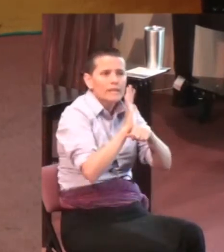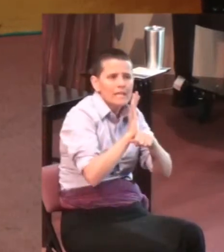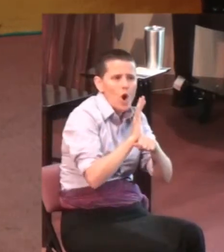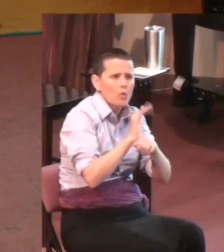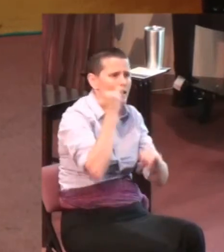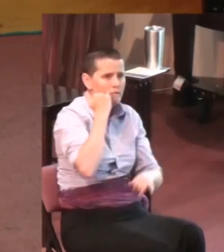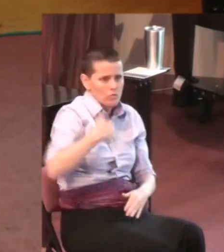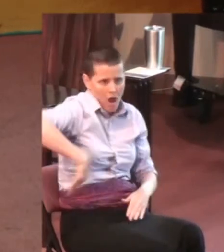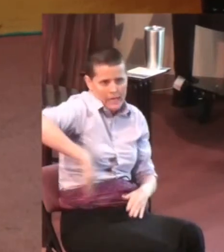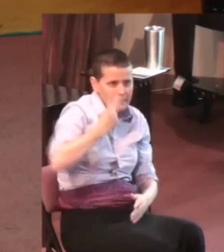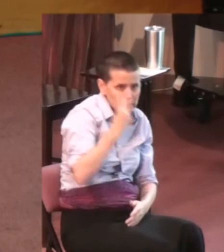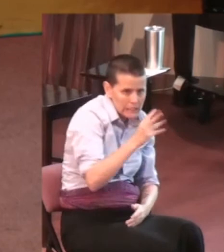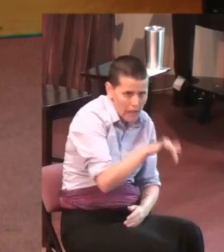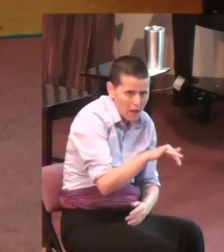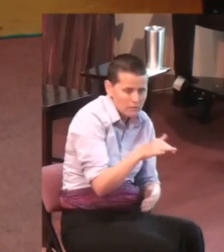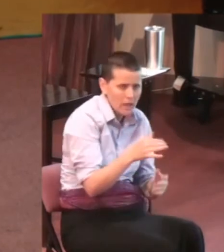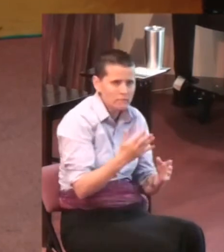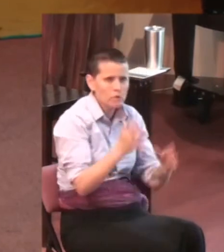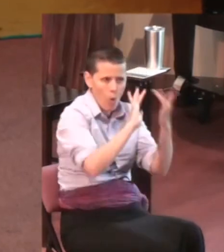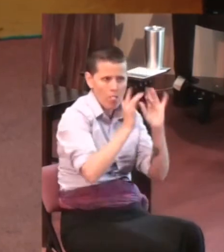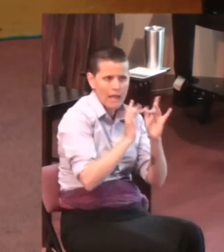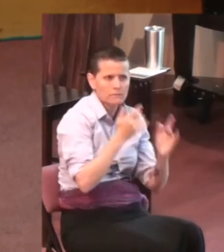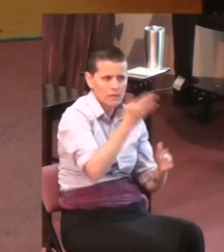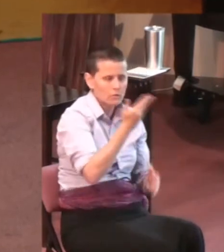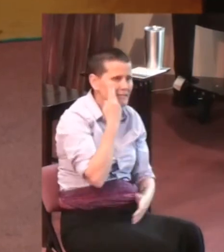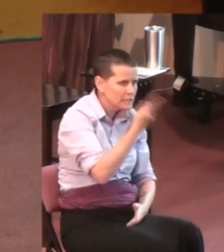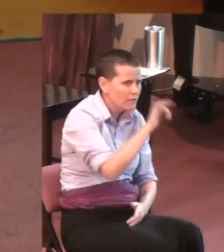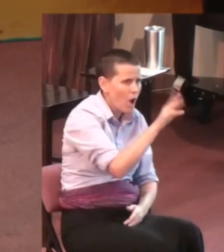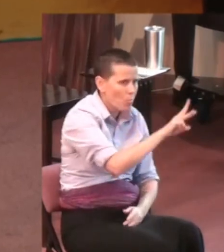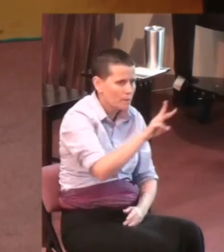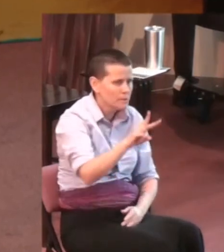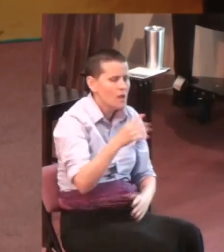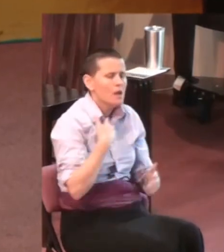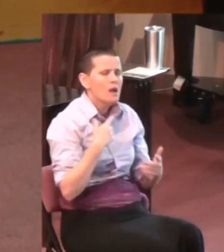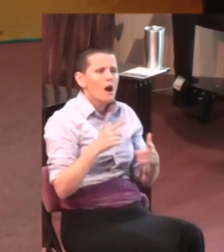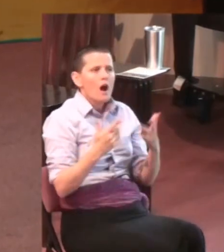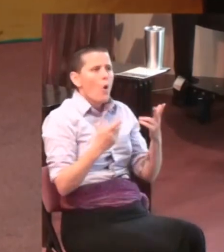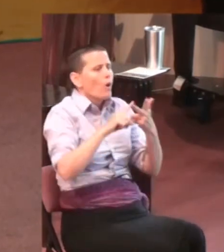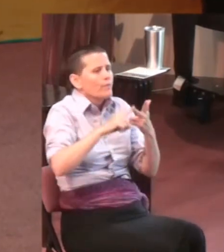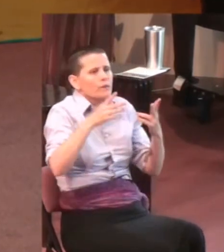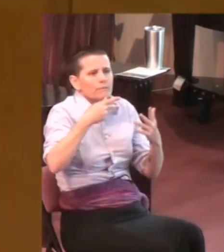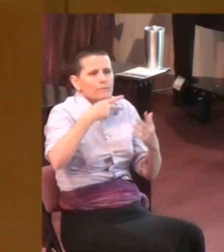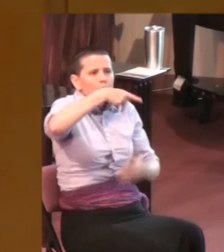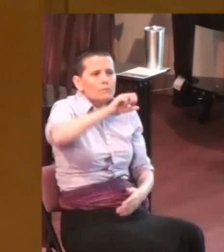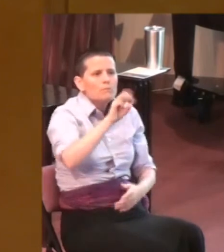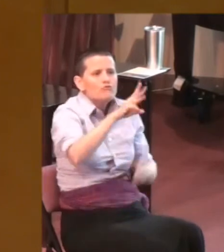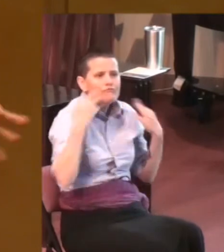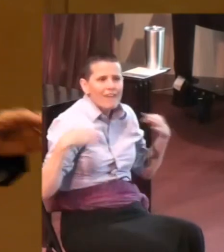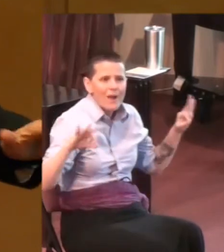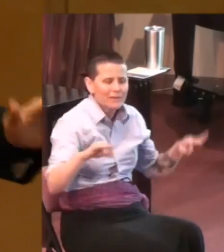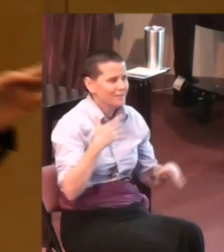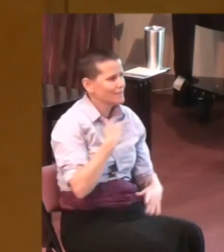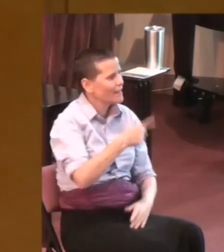the things people do behind the scenes as an act of devotion and love, because what they've experienced is a transformed life